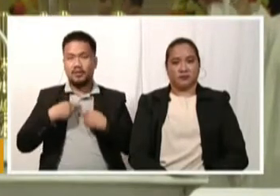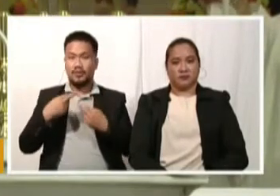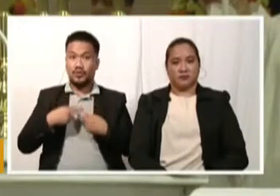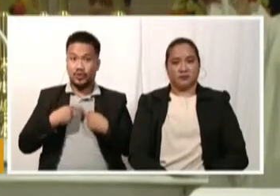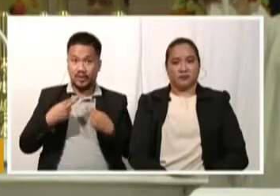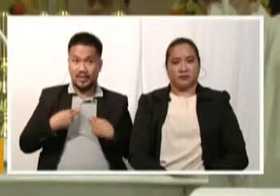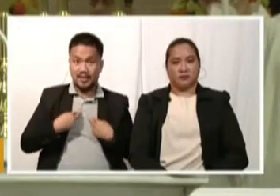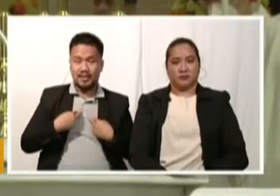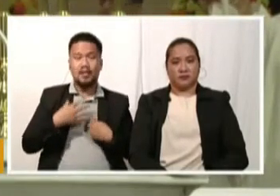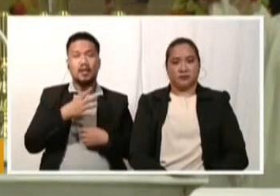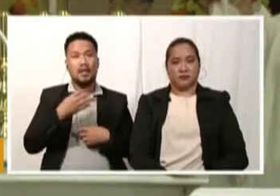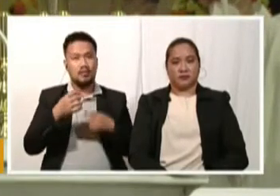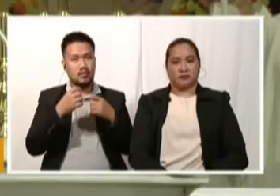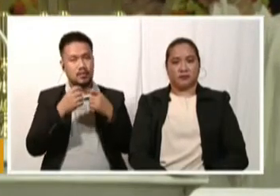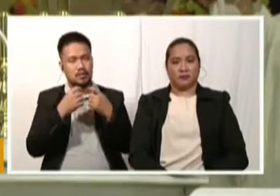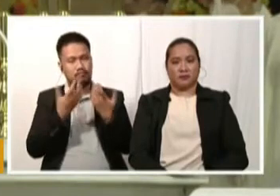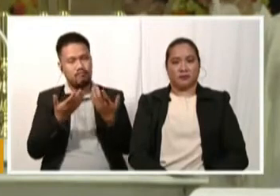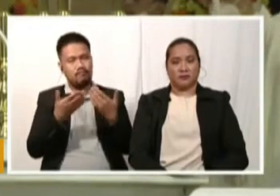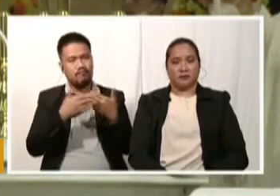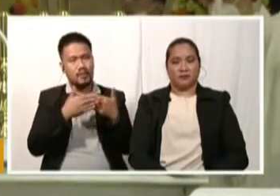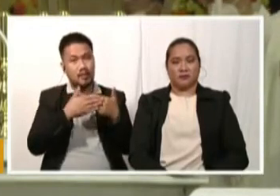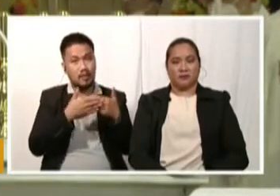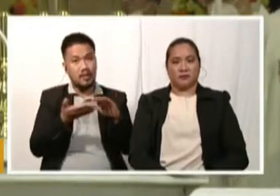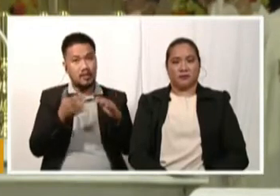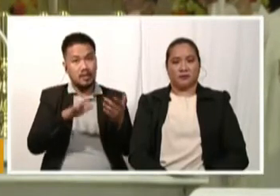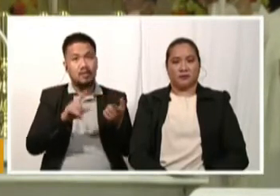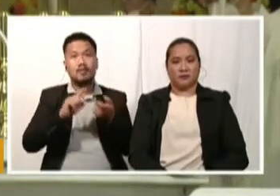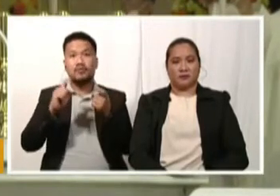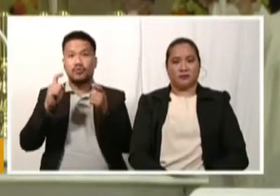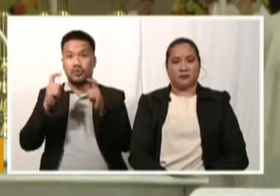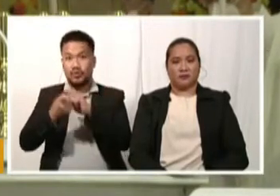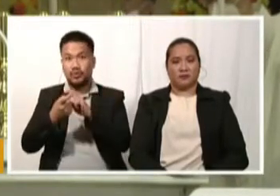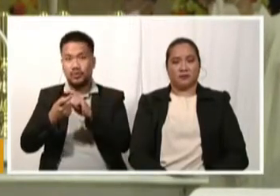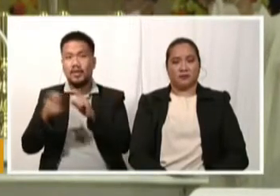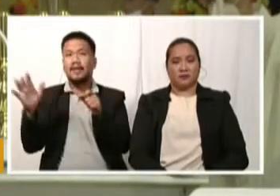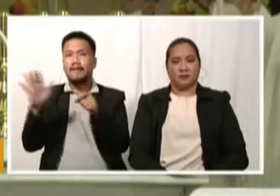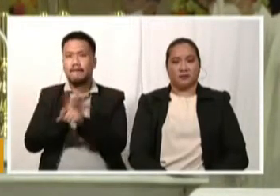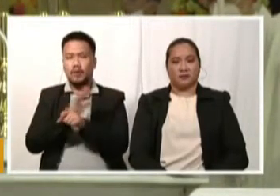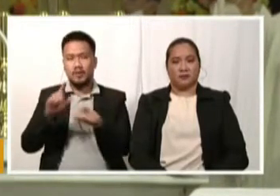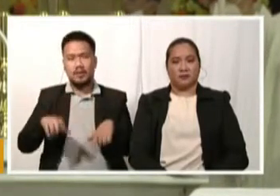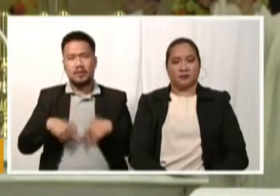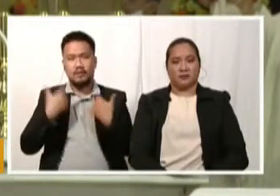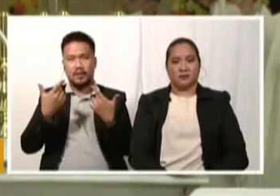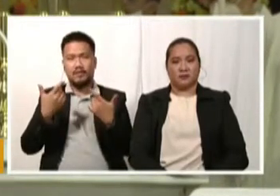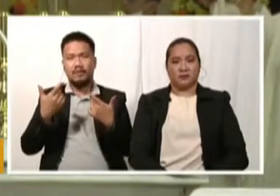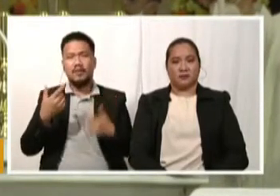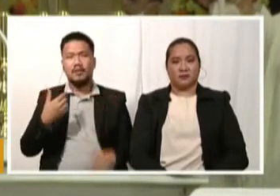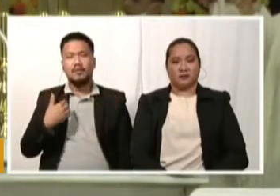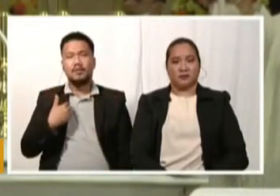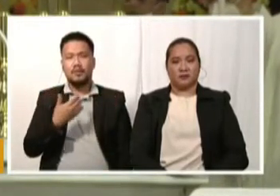rejoicing, and their seeming death be transformed into the fullness of life.